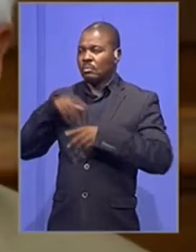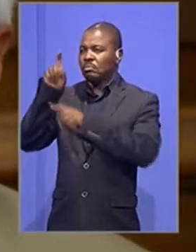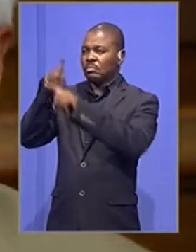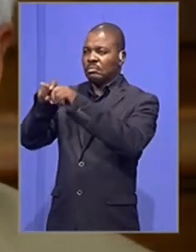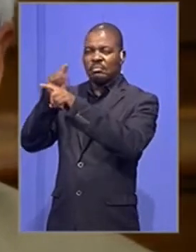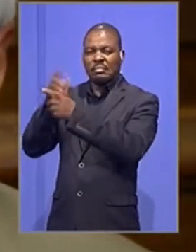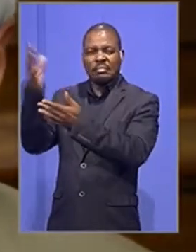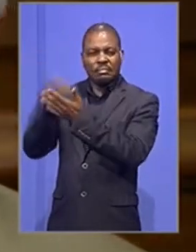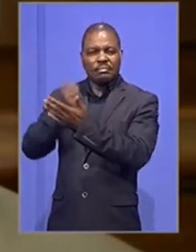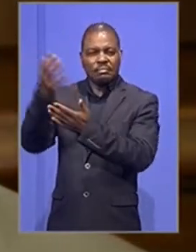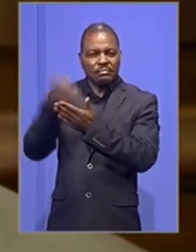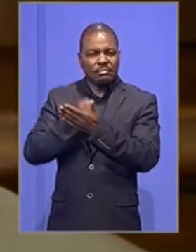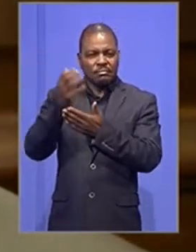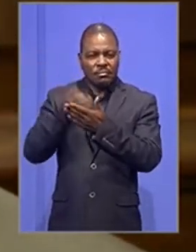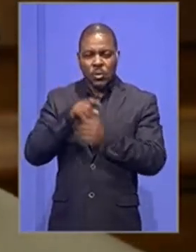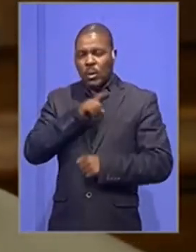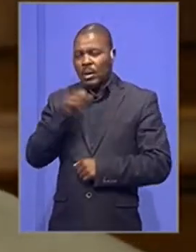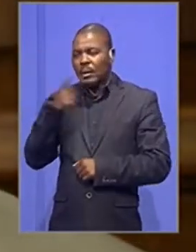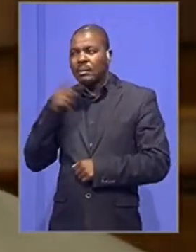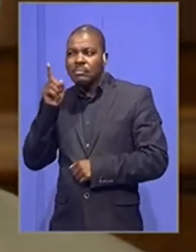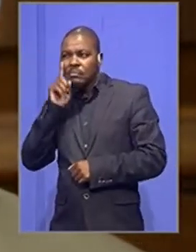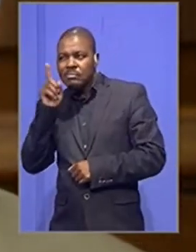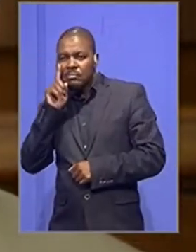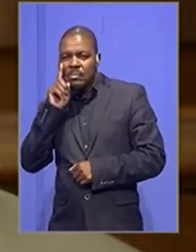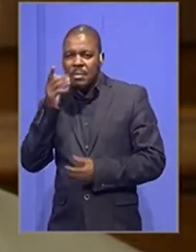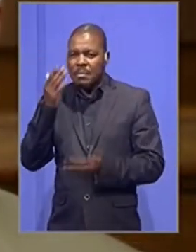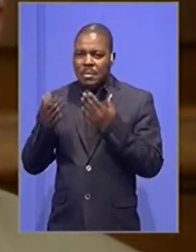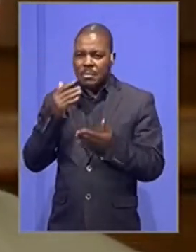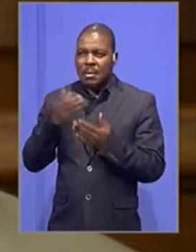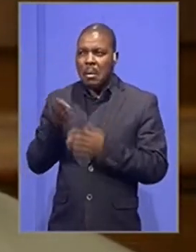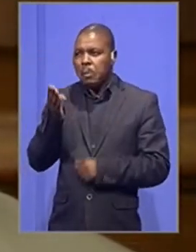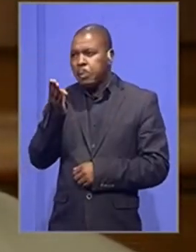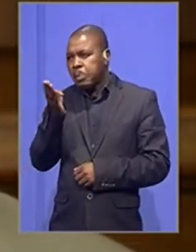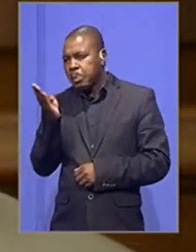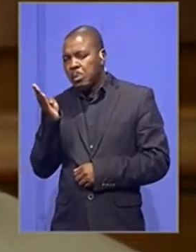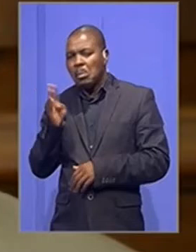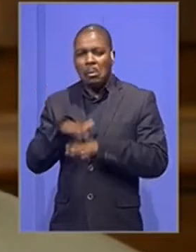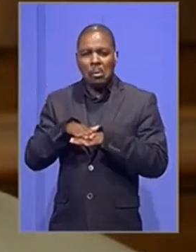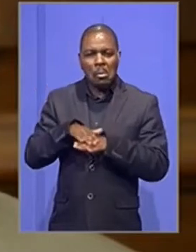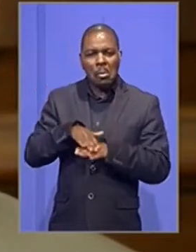to see if they could find any other